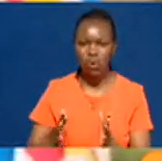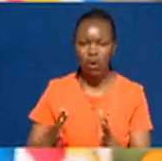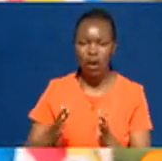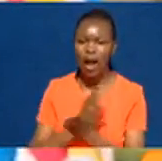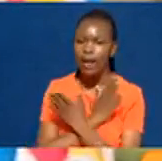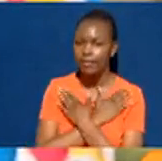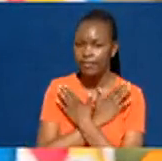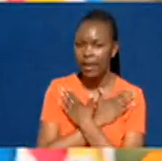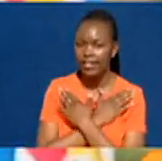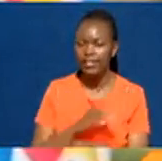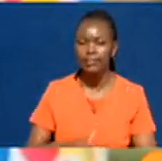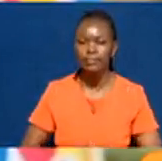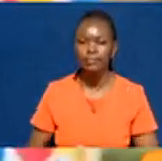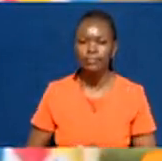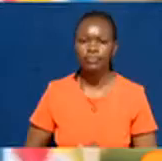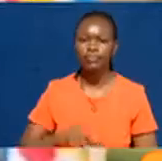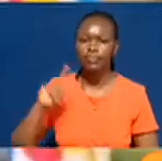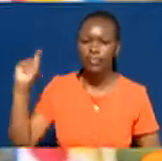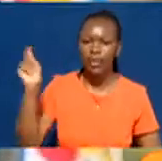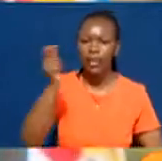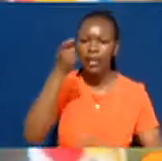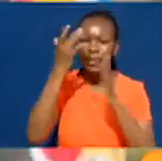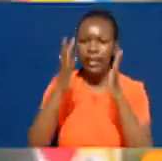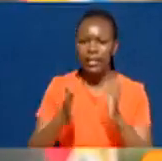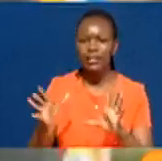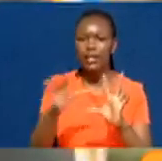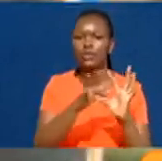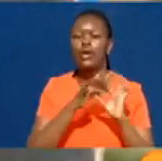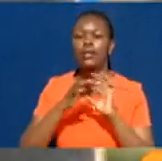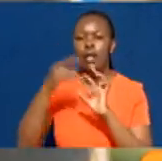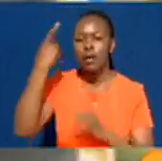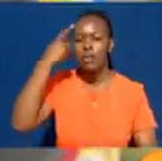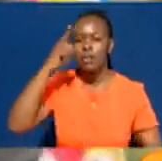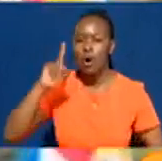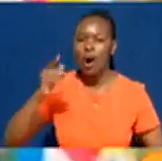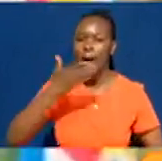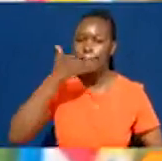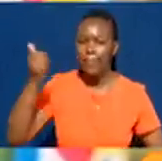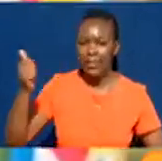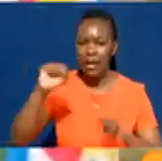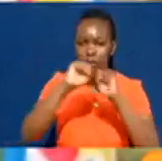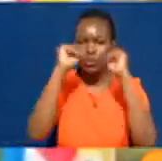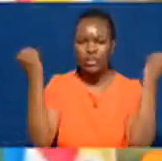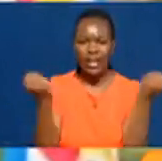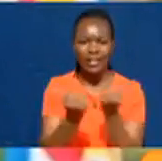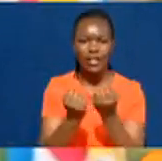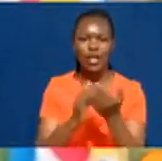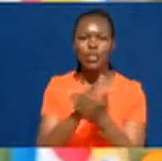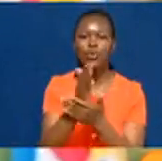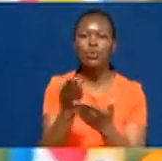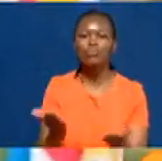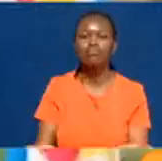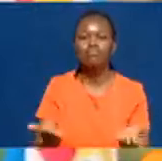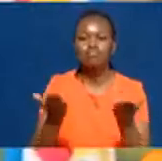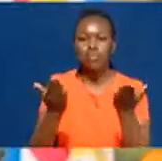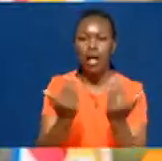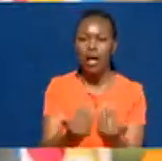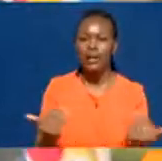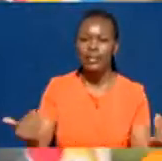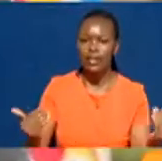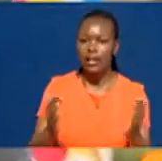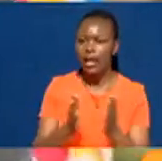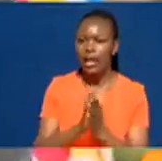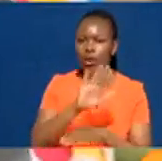Kenyans are united in the quest for a better society that is kinder to its children, gentler on the